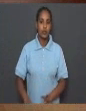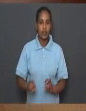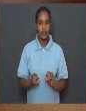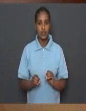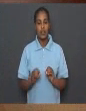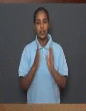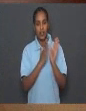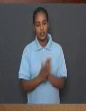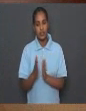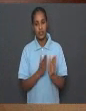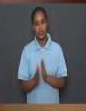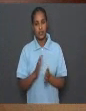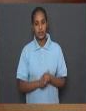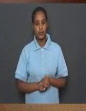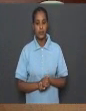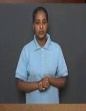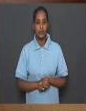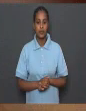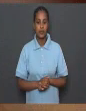Students, let's get ready.